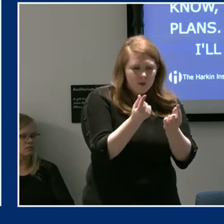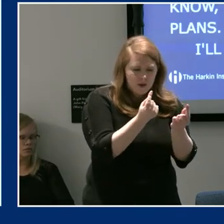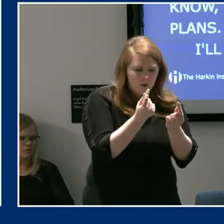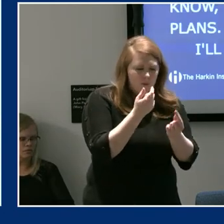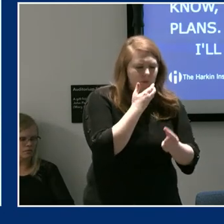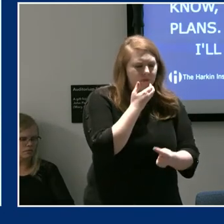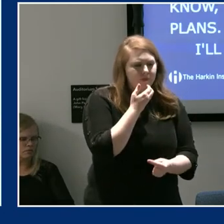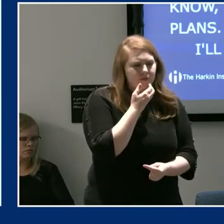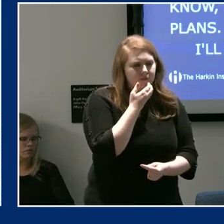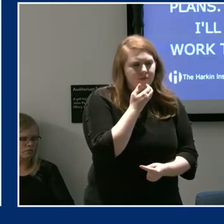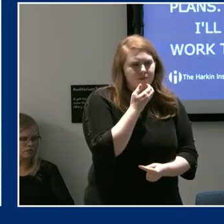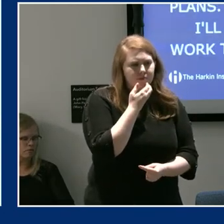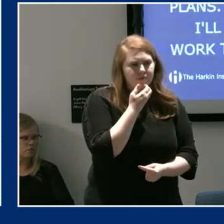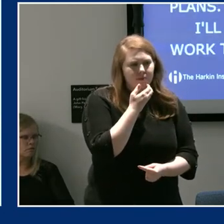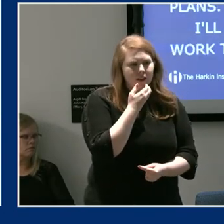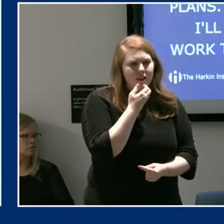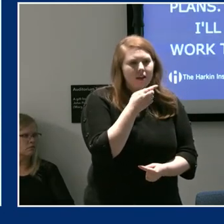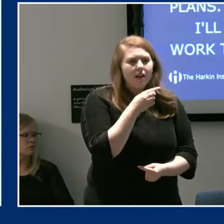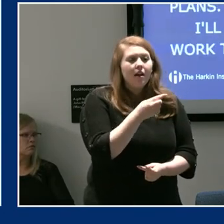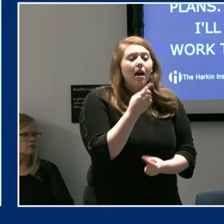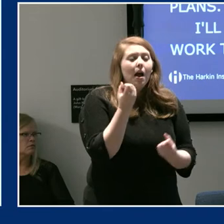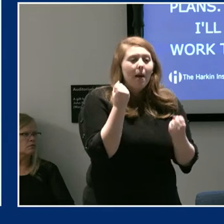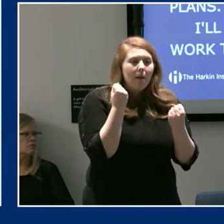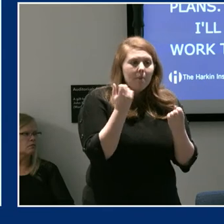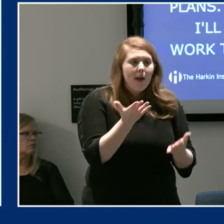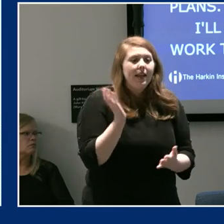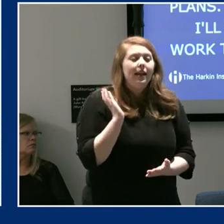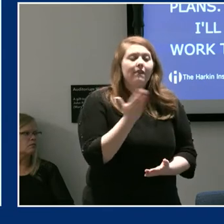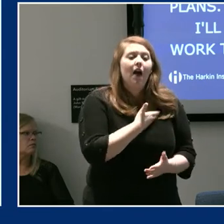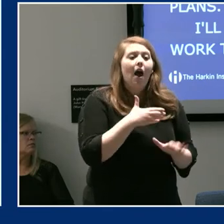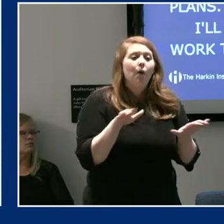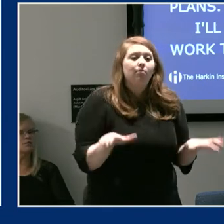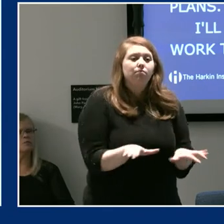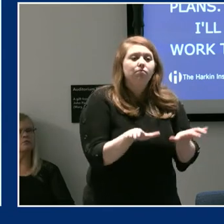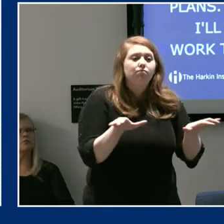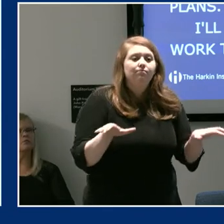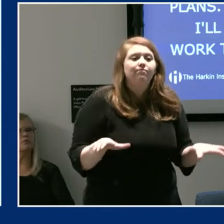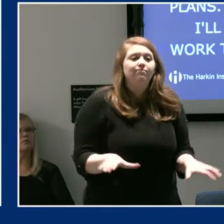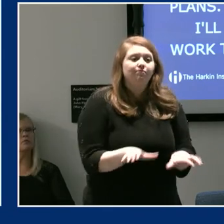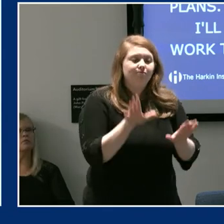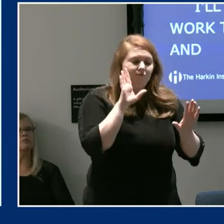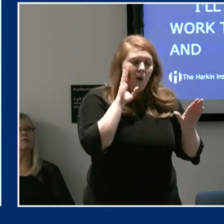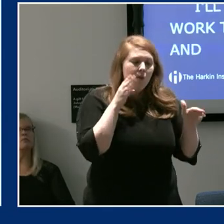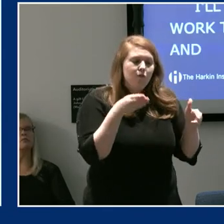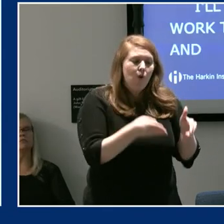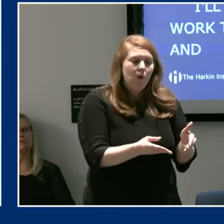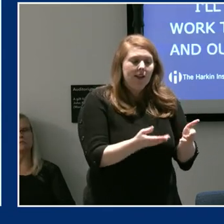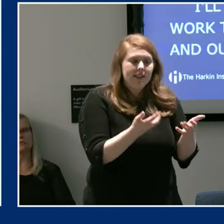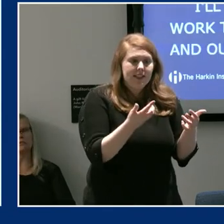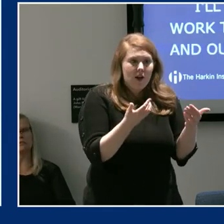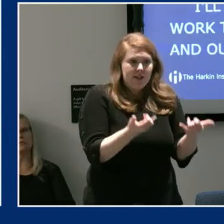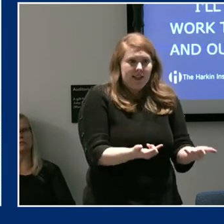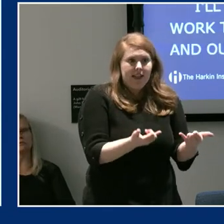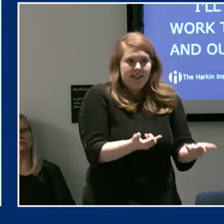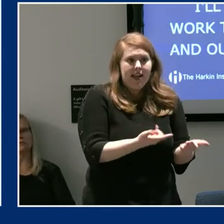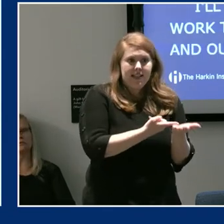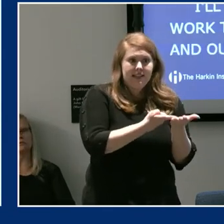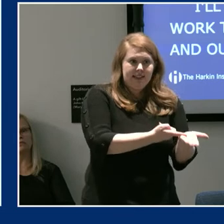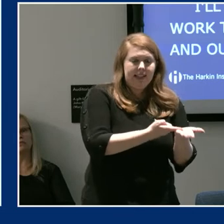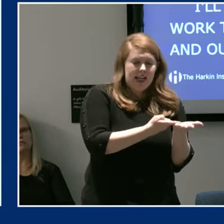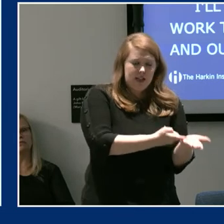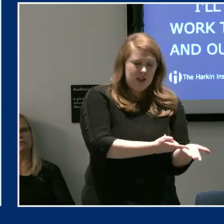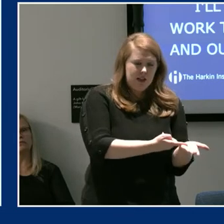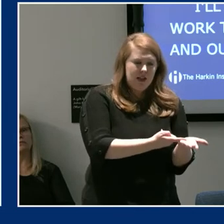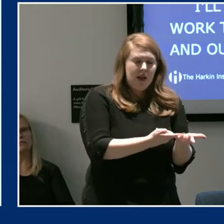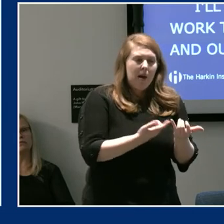and many of our efforts and our investments are relevant to today's discussion. But I want to